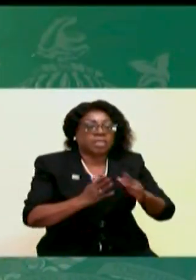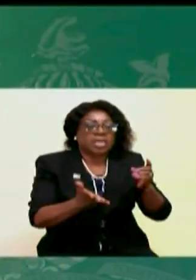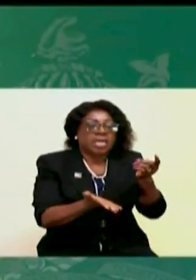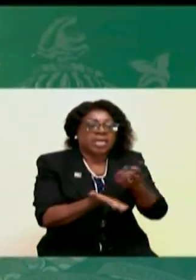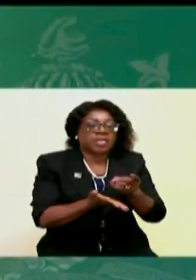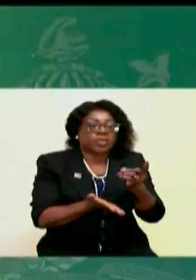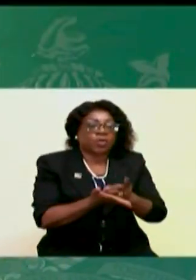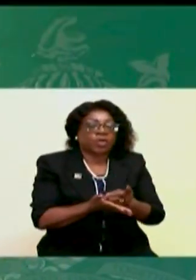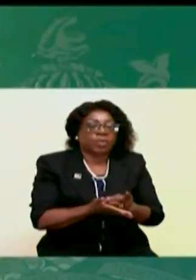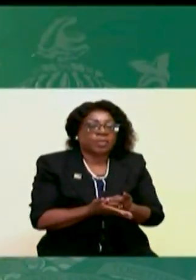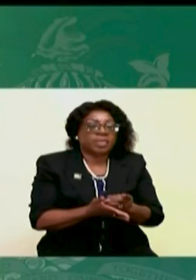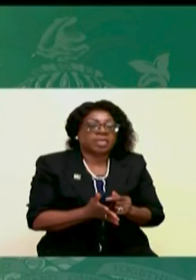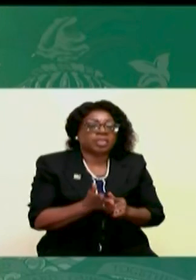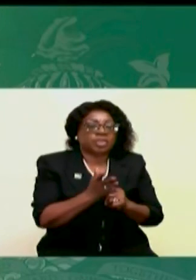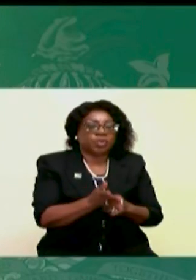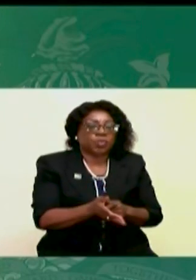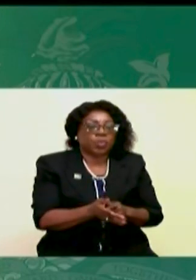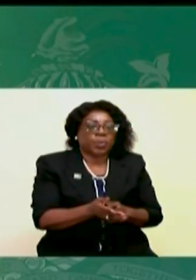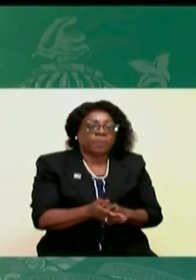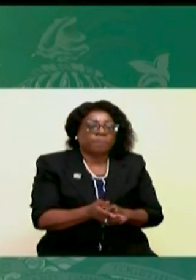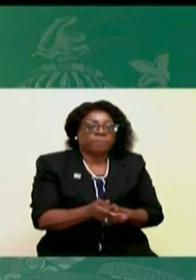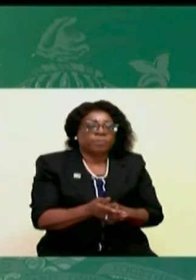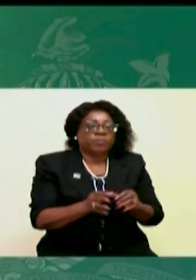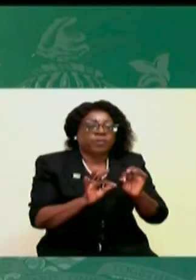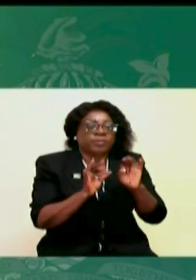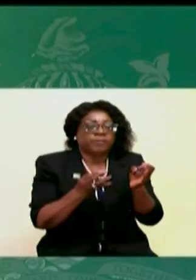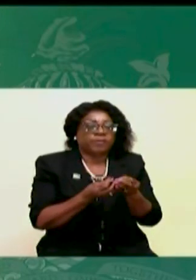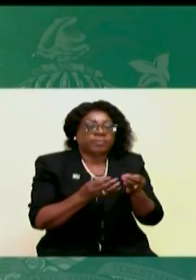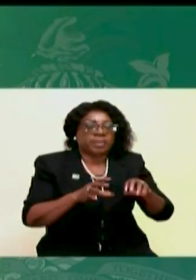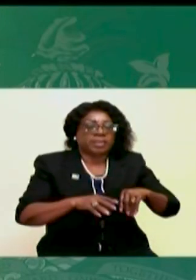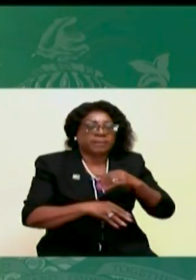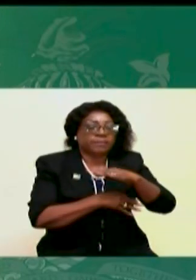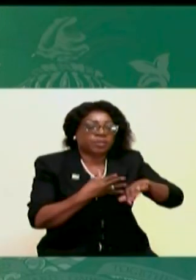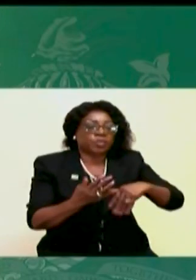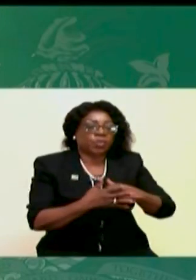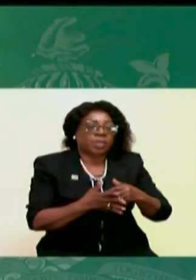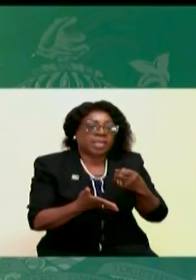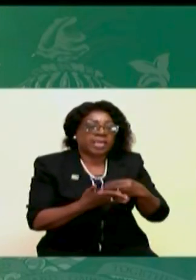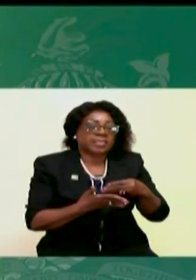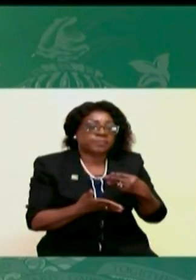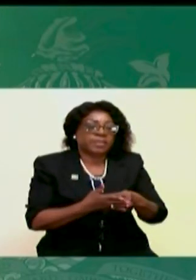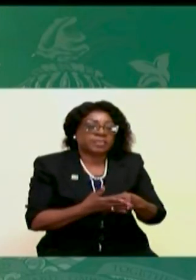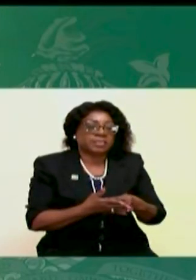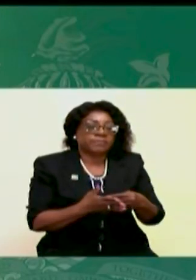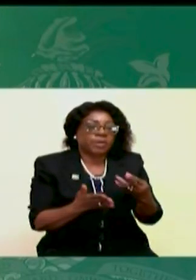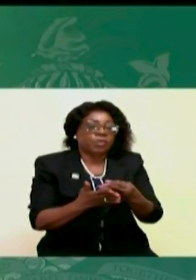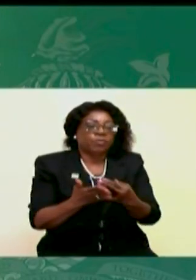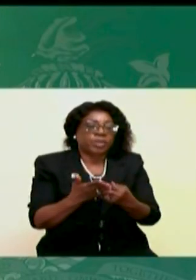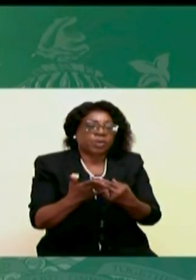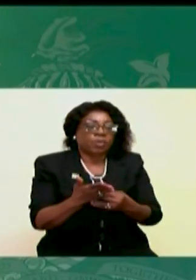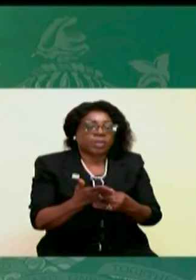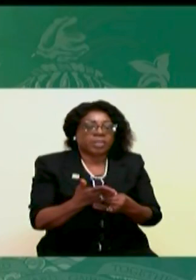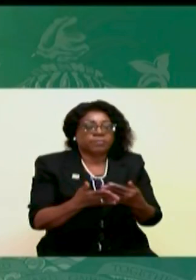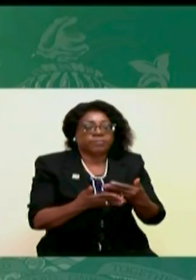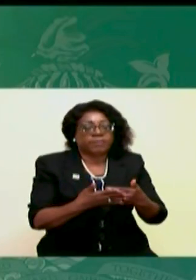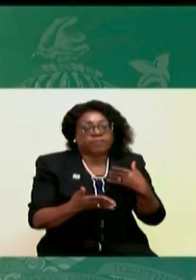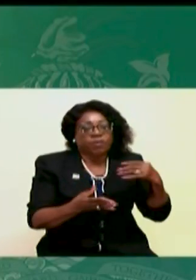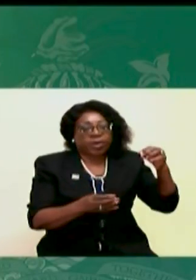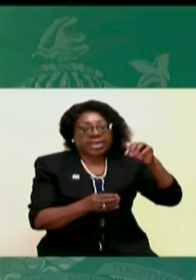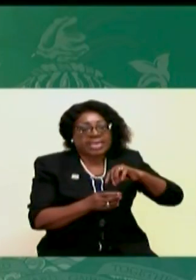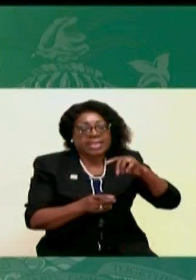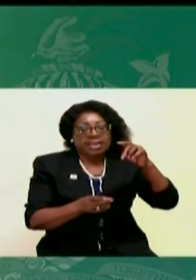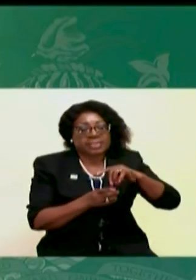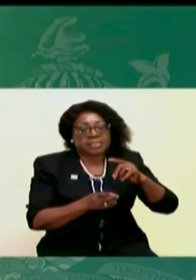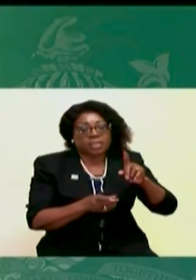shows the report from the firm of Deloitte that gives the total expenses reported in the pre-election report